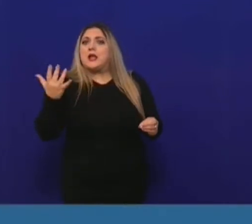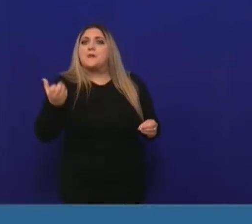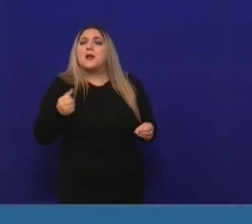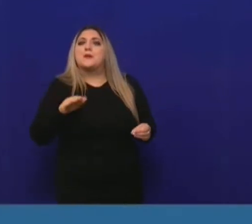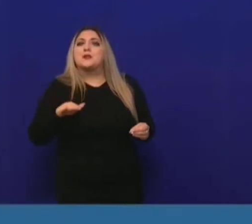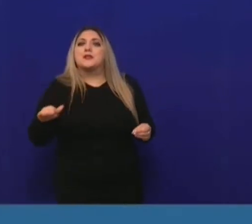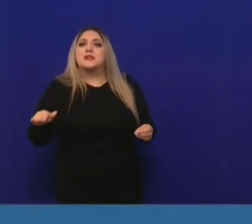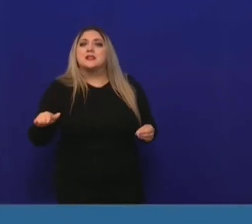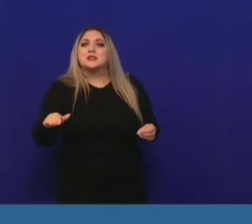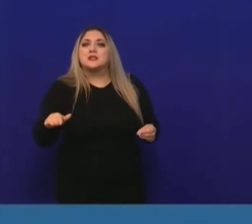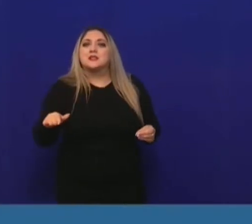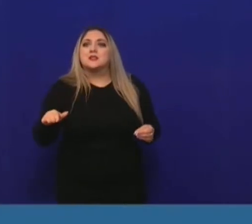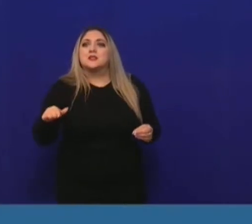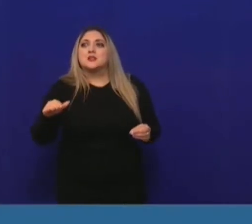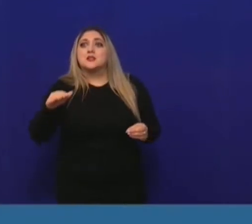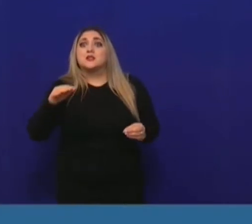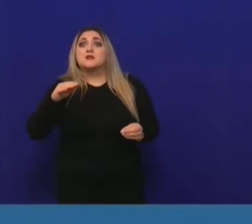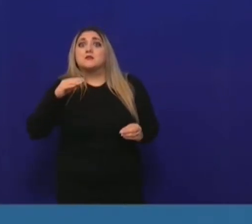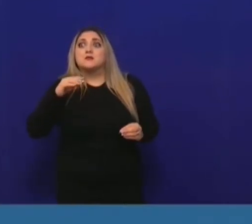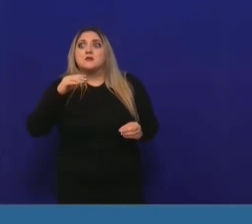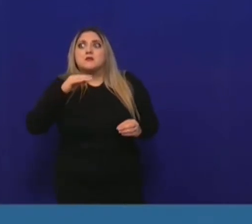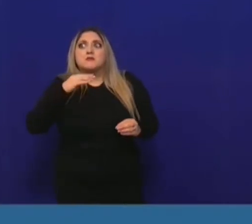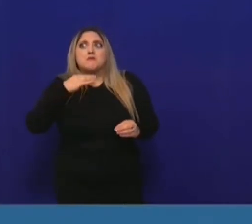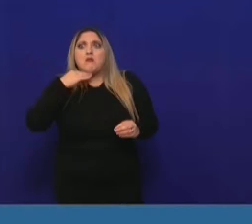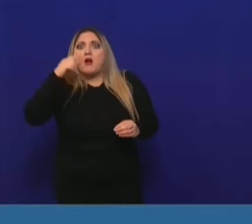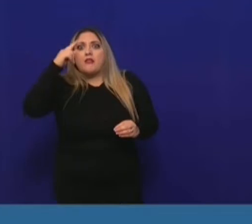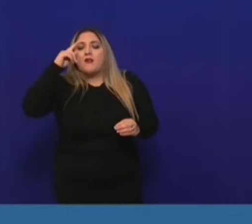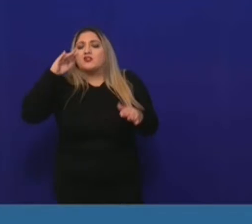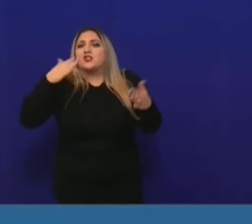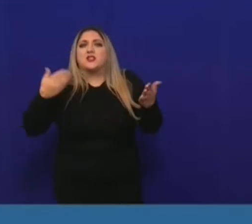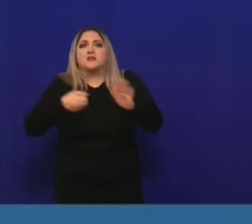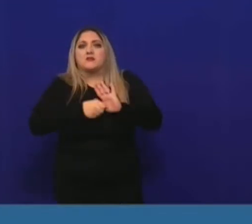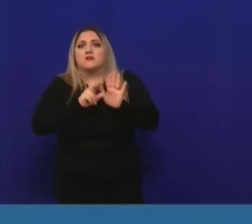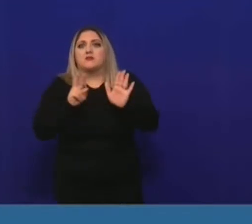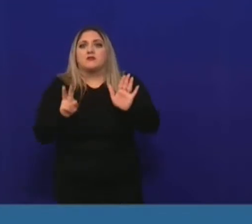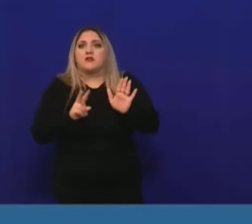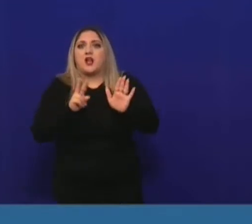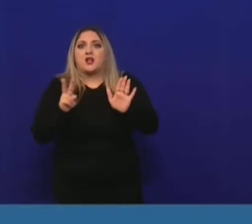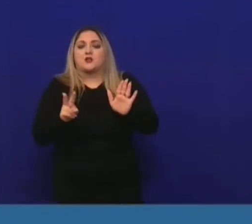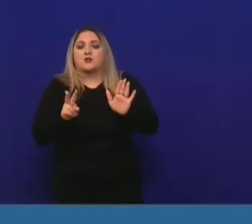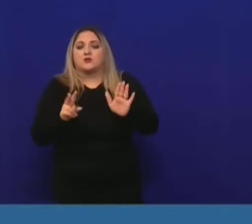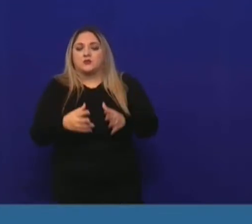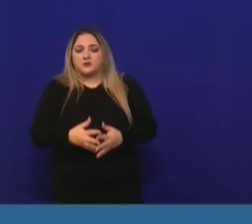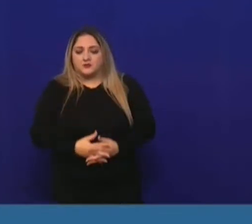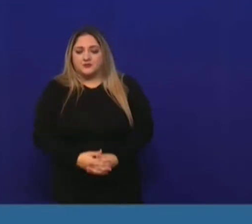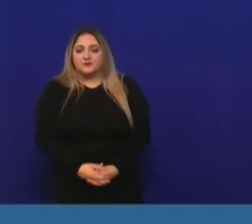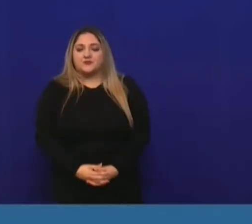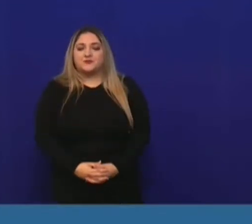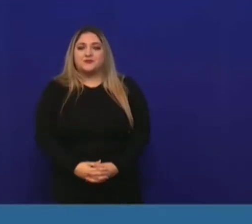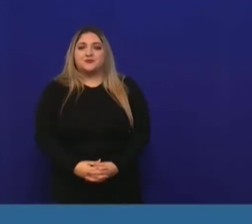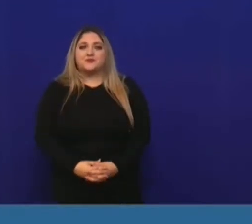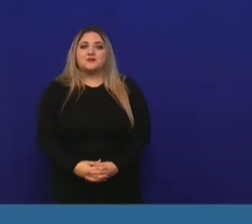s'issa l-awtoritajiet għadhom ma jafux minn fejn ħadu il-vaċċin. Grazzi. Skużani, fejn ħadu il-virus.